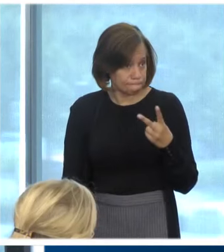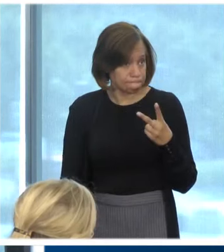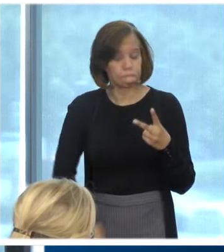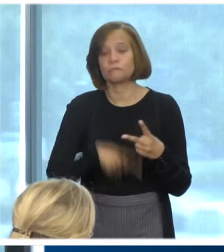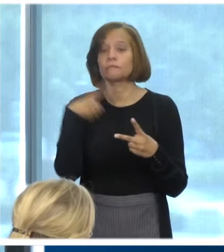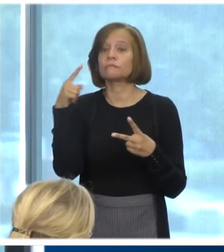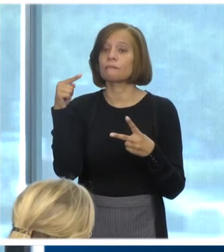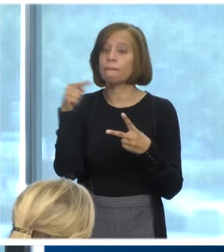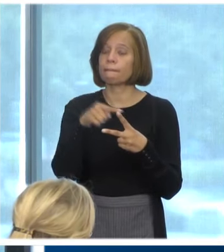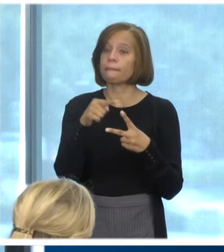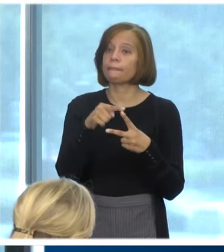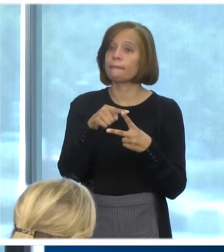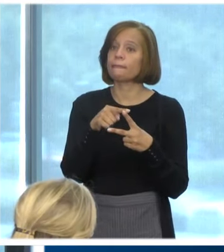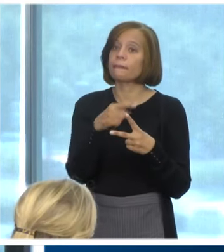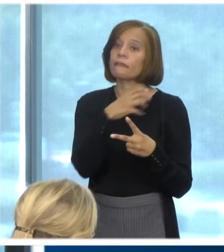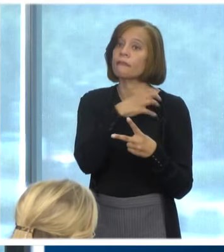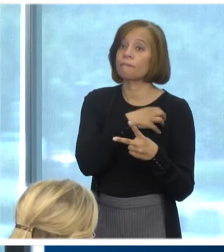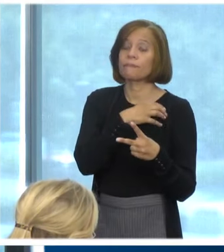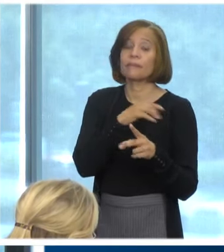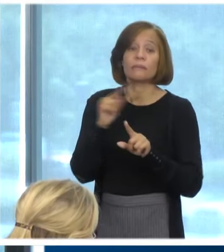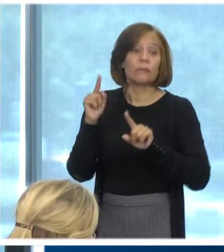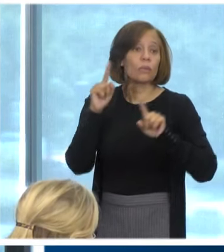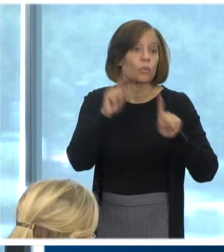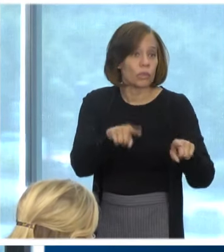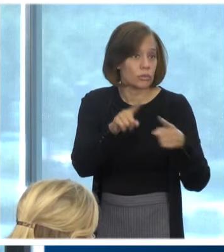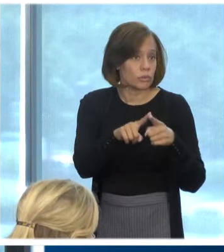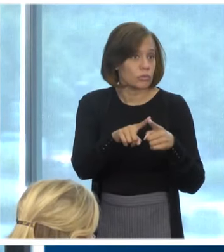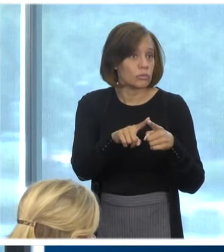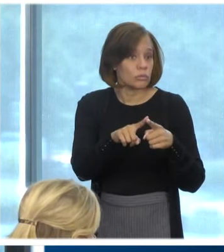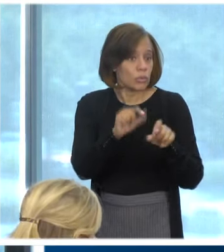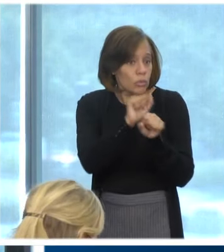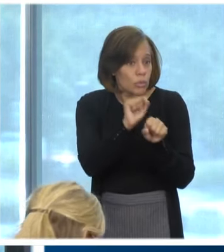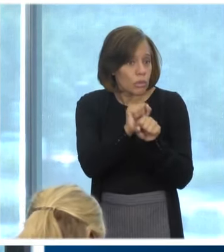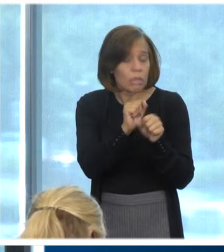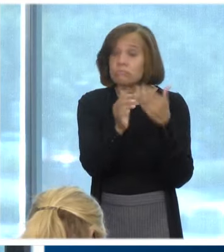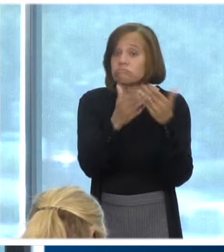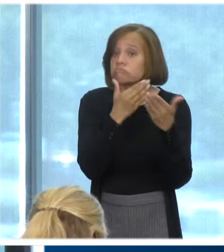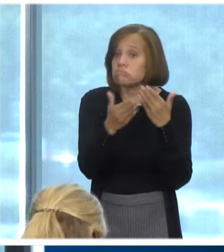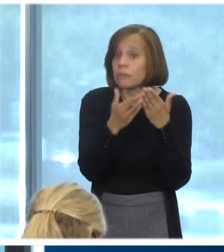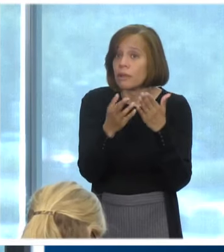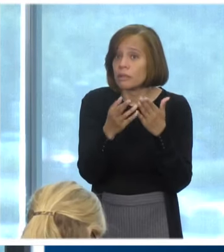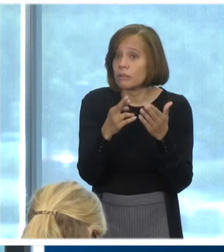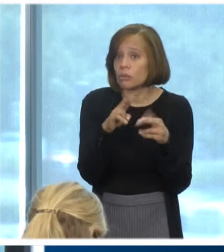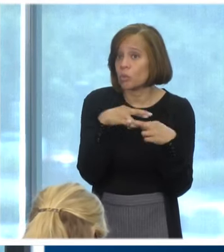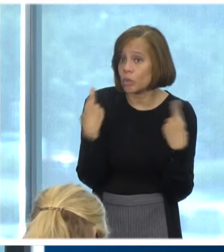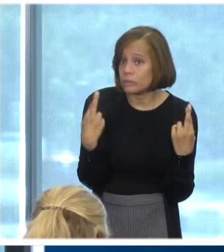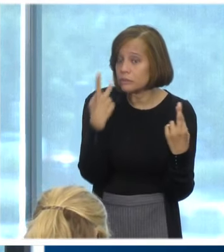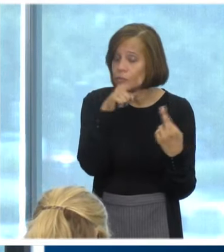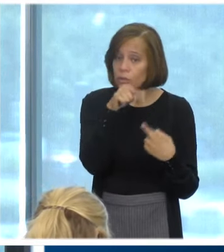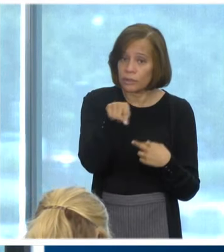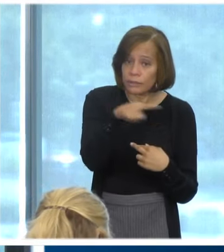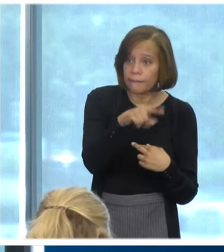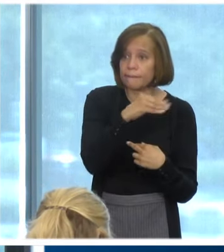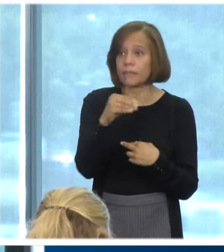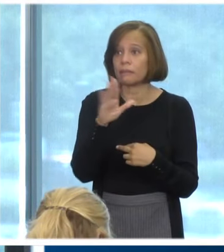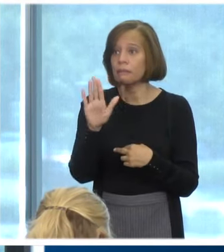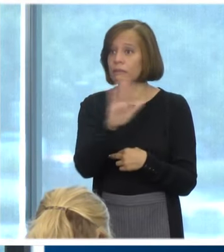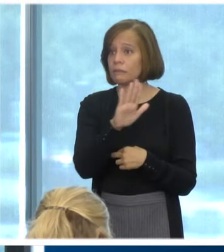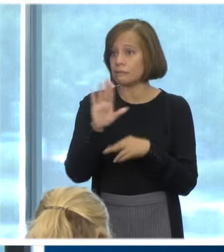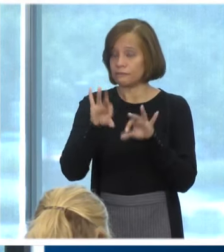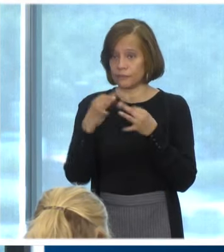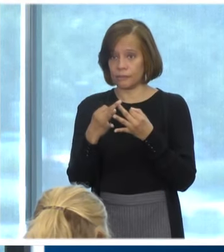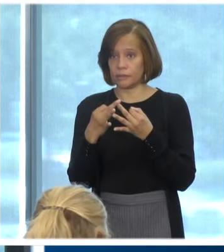One, officers reported to duty despite known risk these protests created for them and their families. Since March